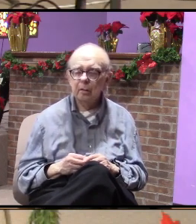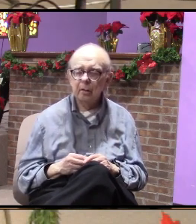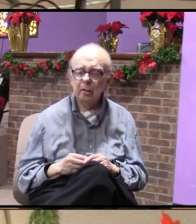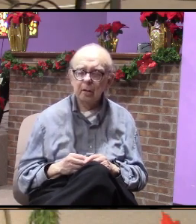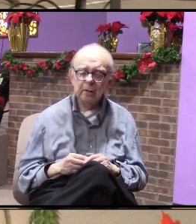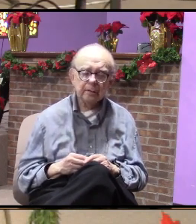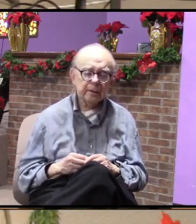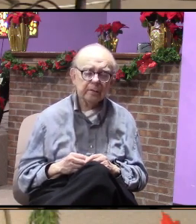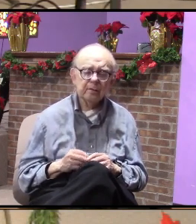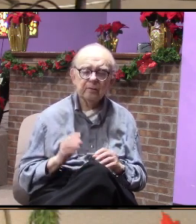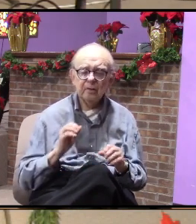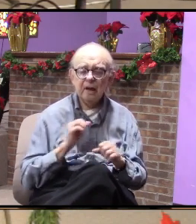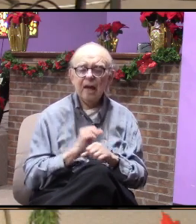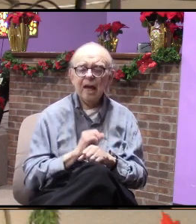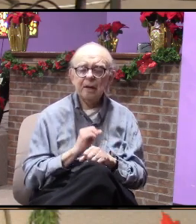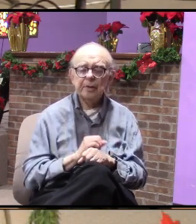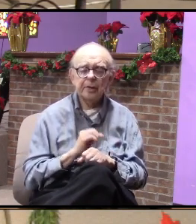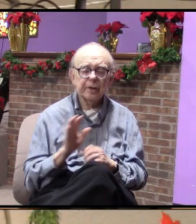Your routine is you get up